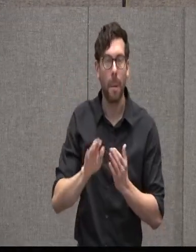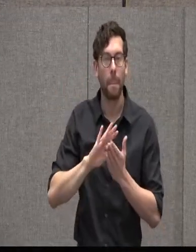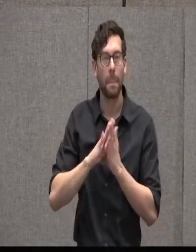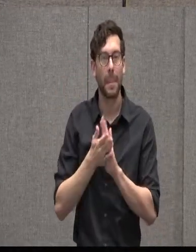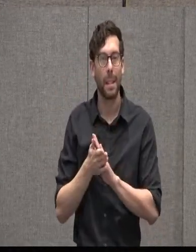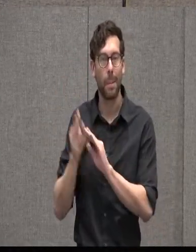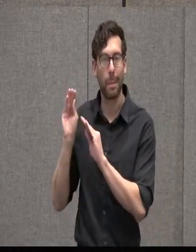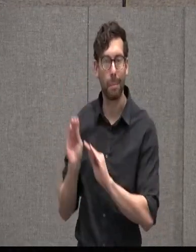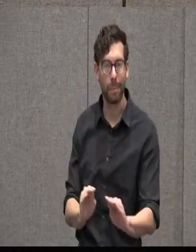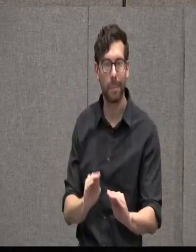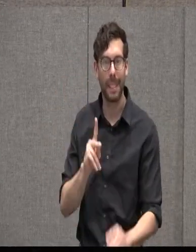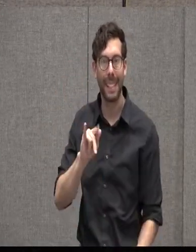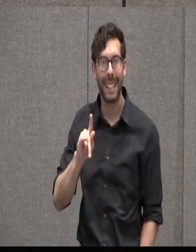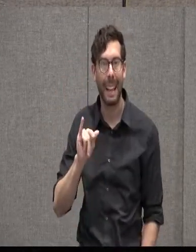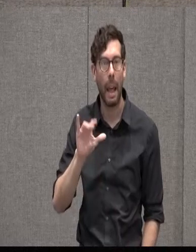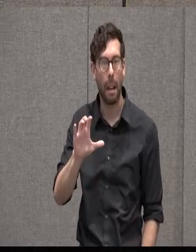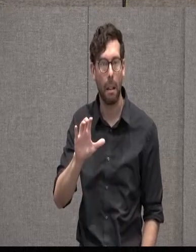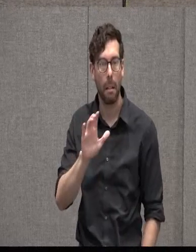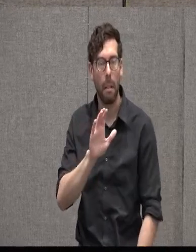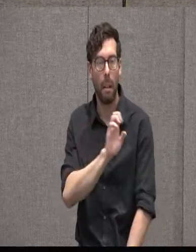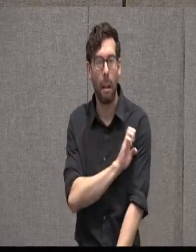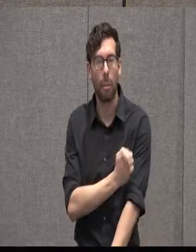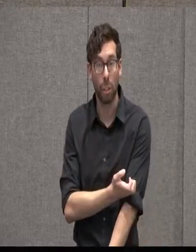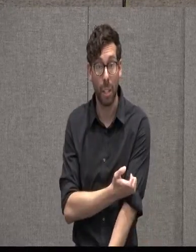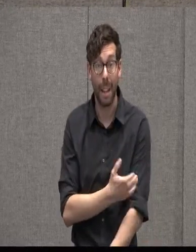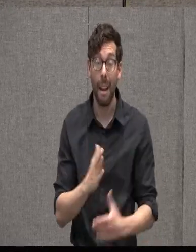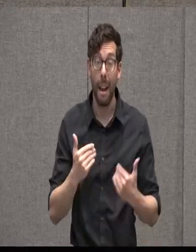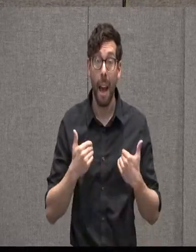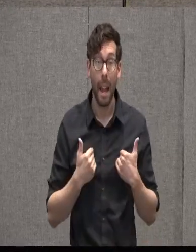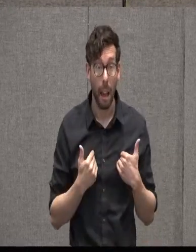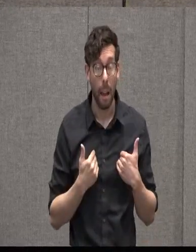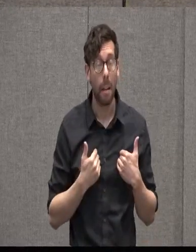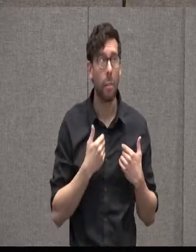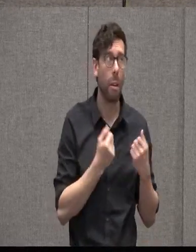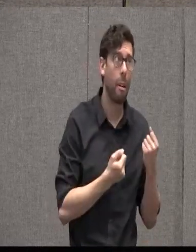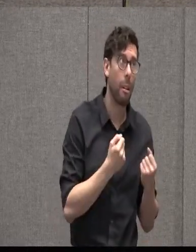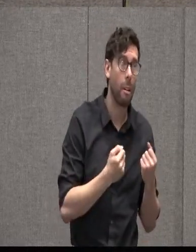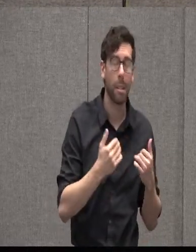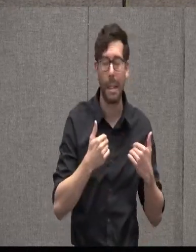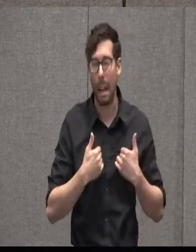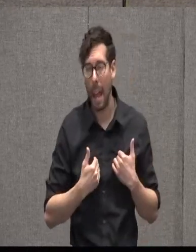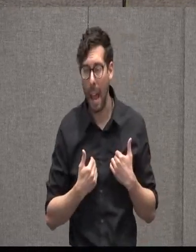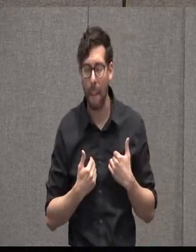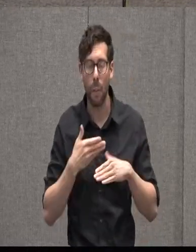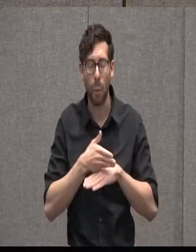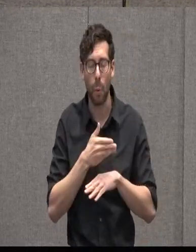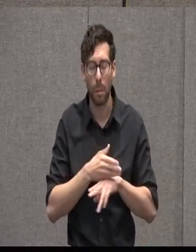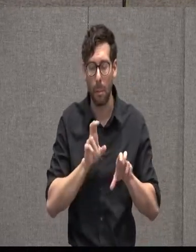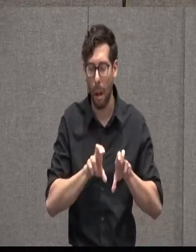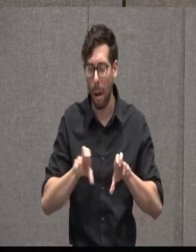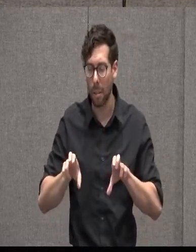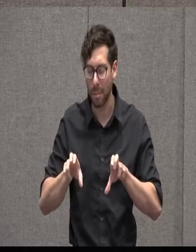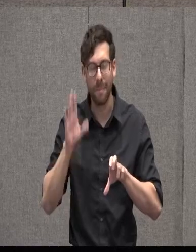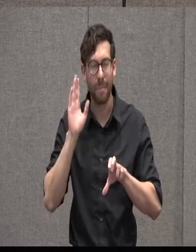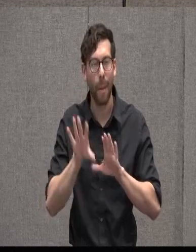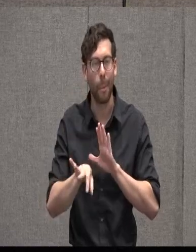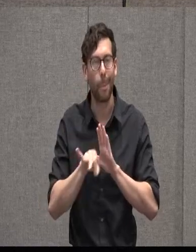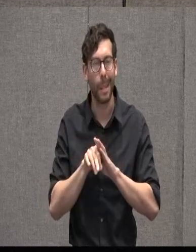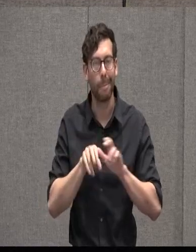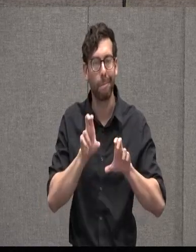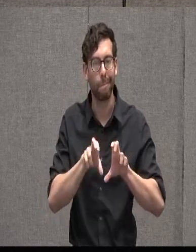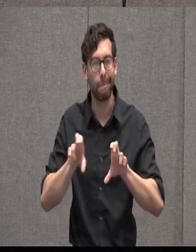I want this to hit or collide with another object. I have some cars here. I have some blocks. I'm